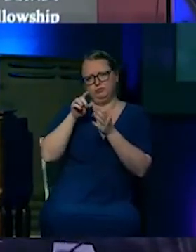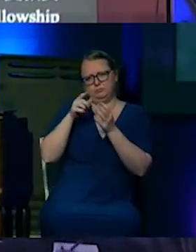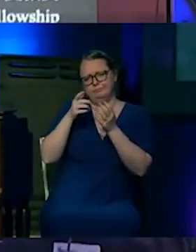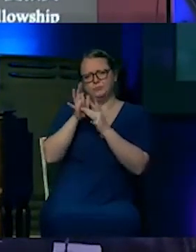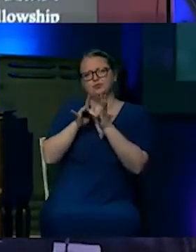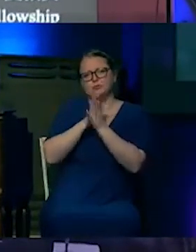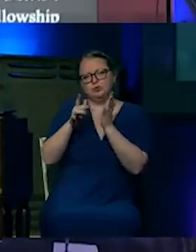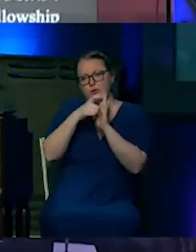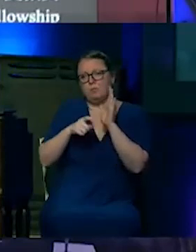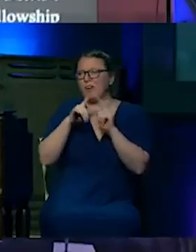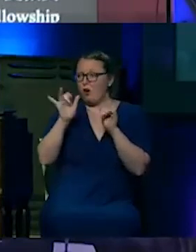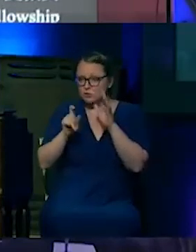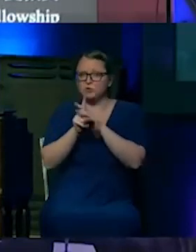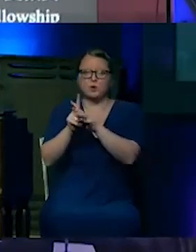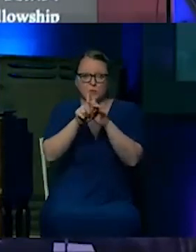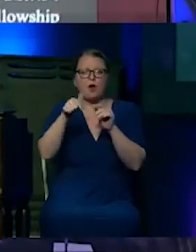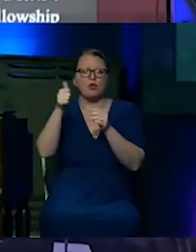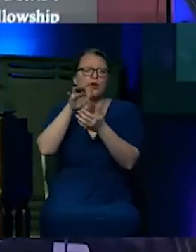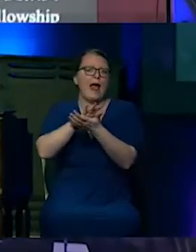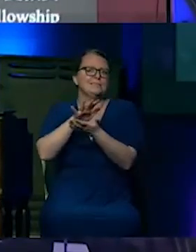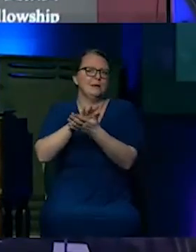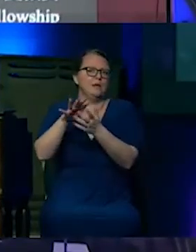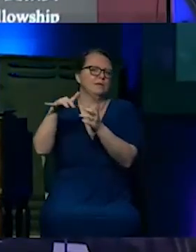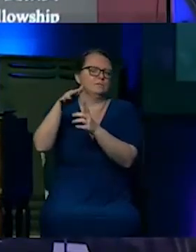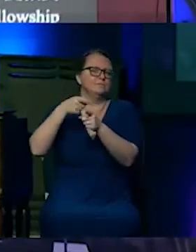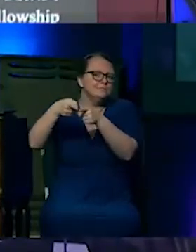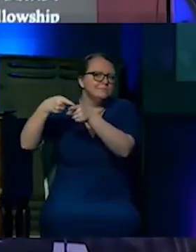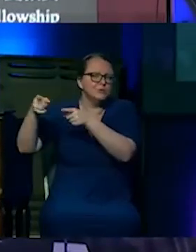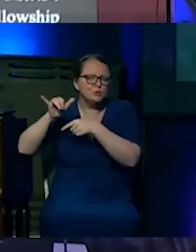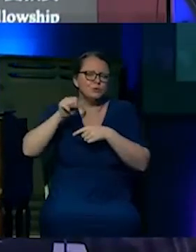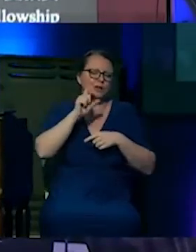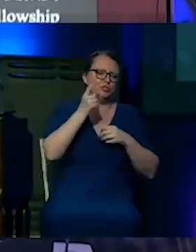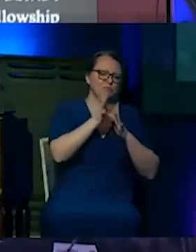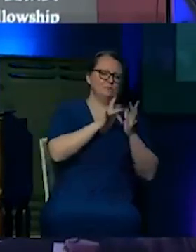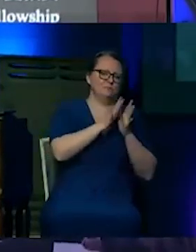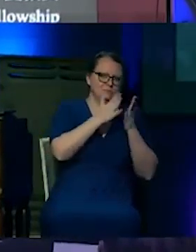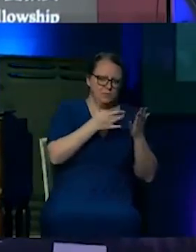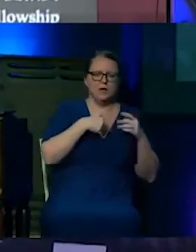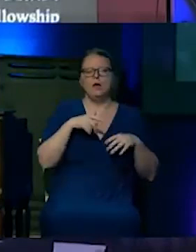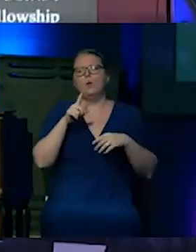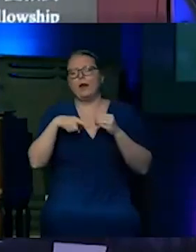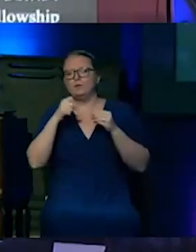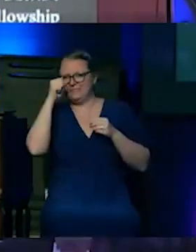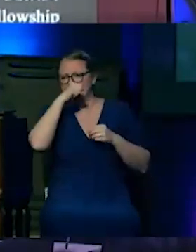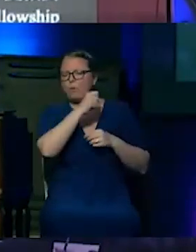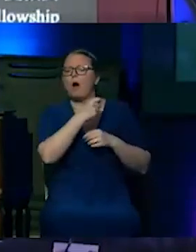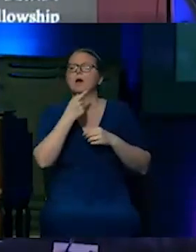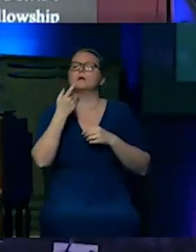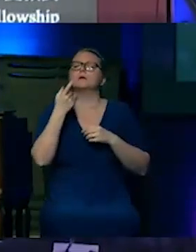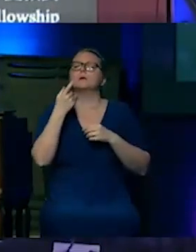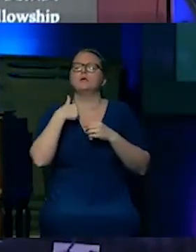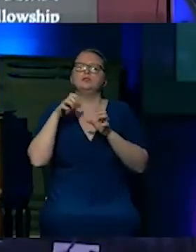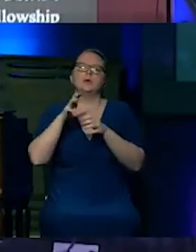shows up in other academic fields as well. And when I was in Taiwan, the last couple of years, I was doing a master's degree in